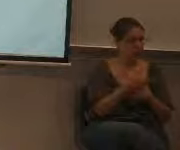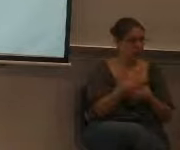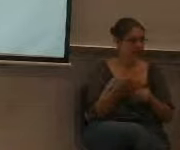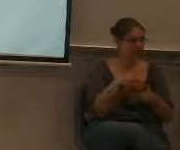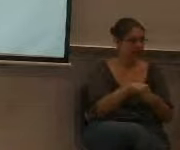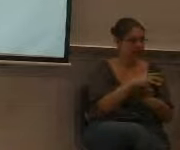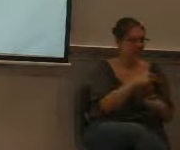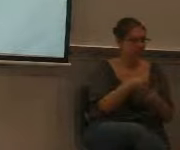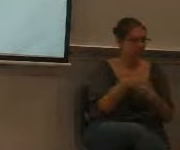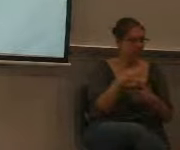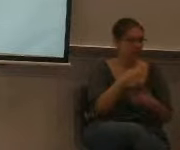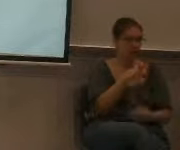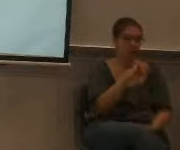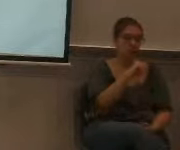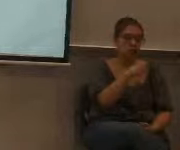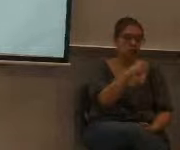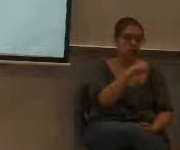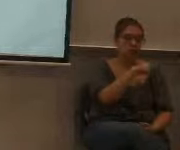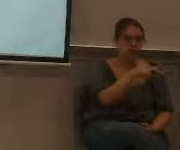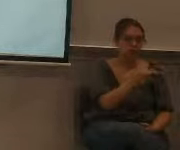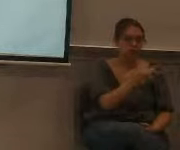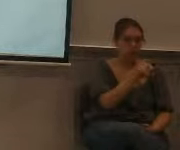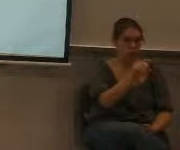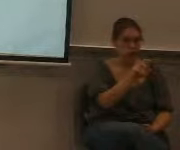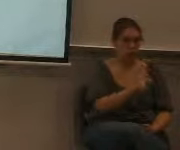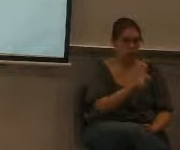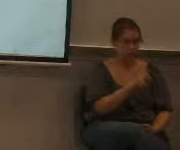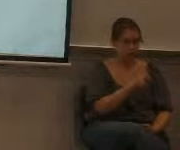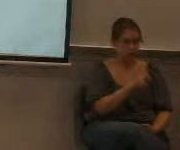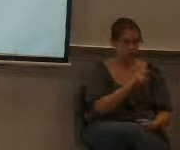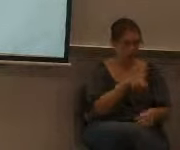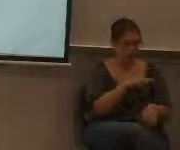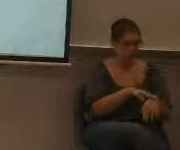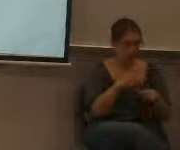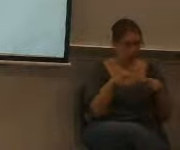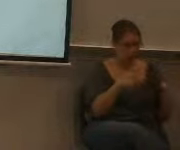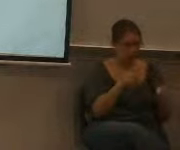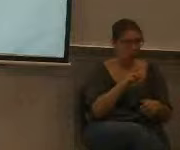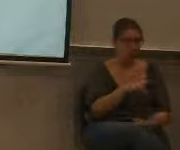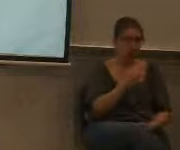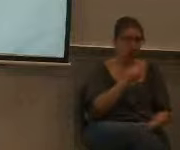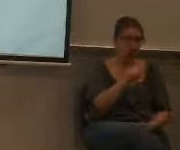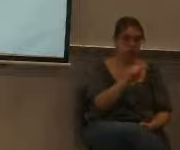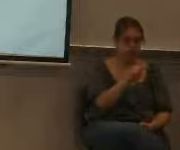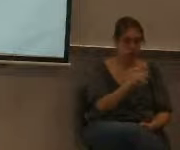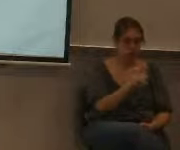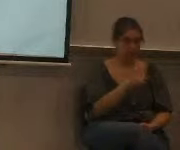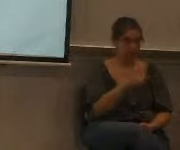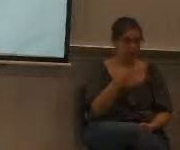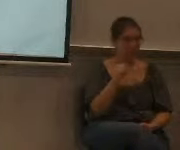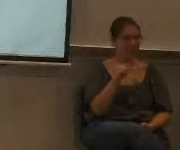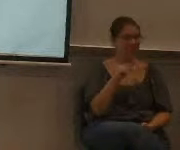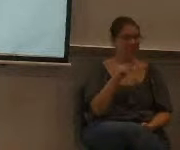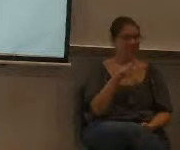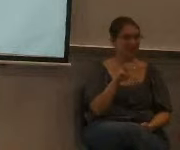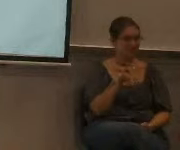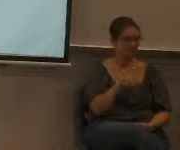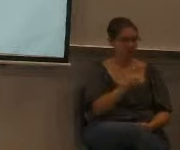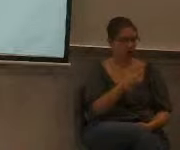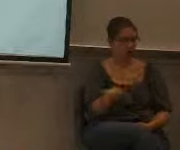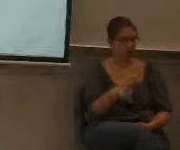in and out of the riparian zone, right? Because a typical river or stream has side channels. It